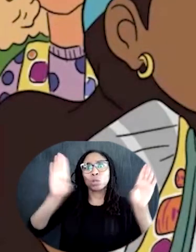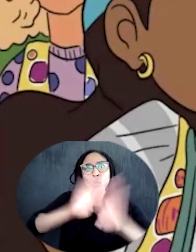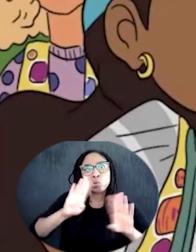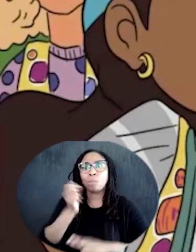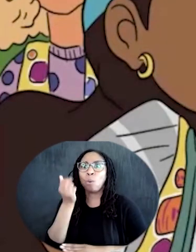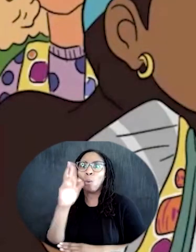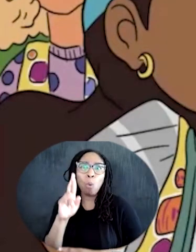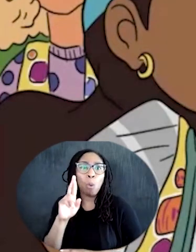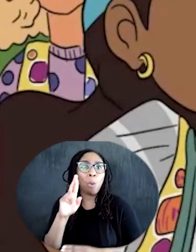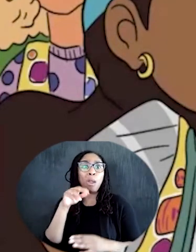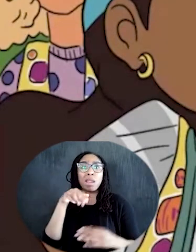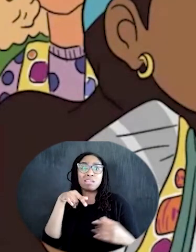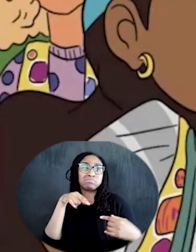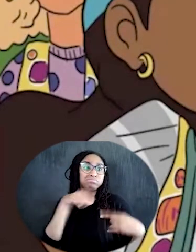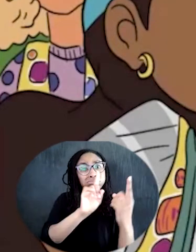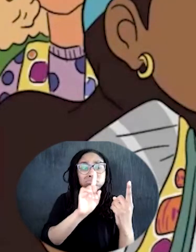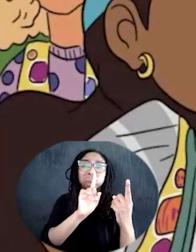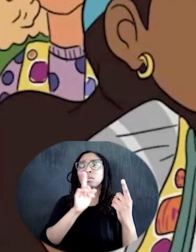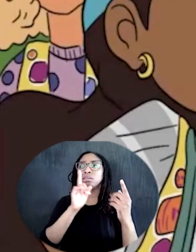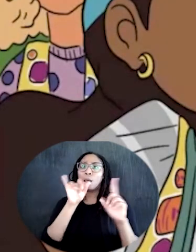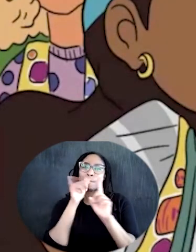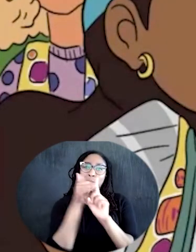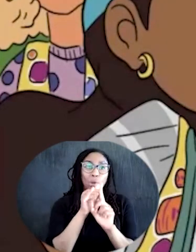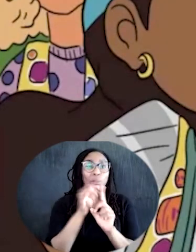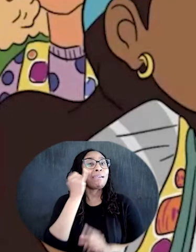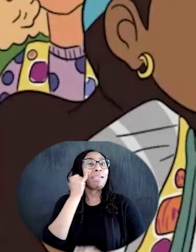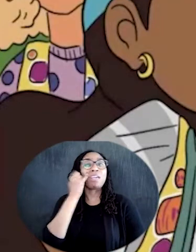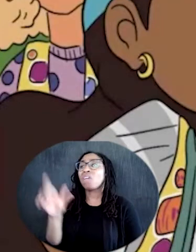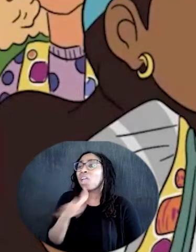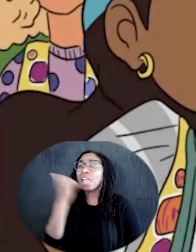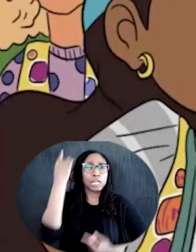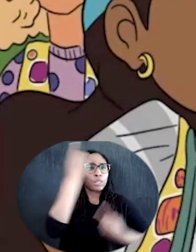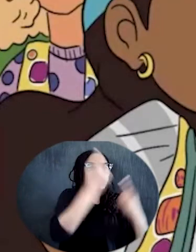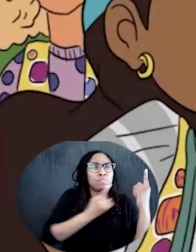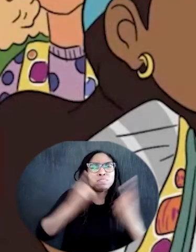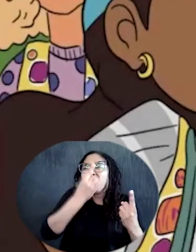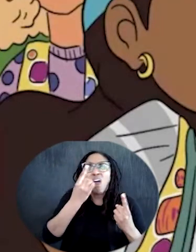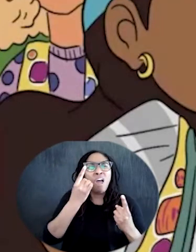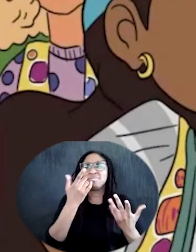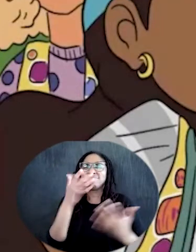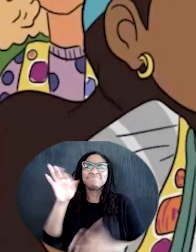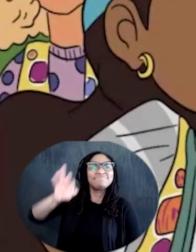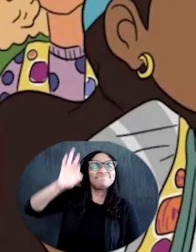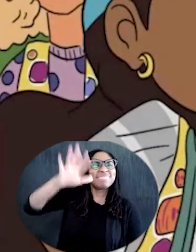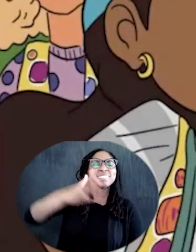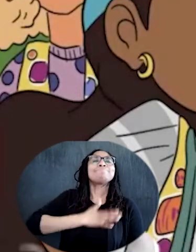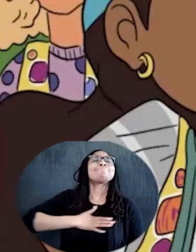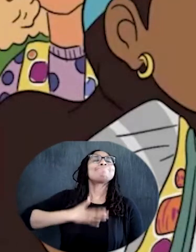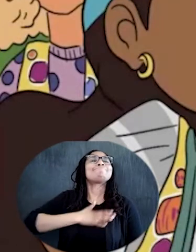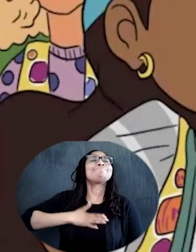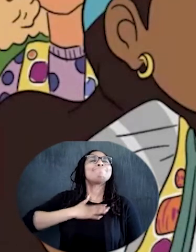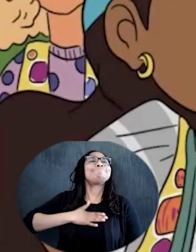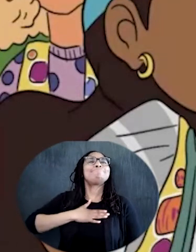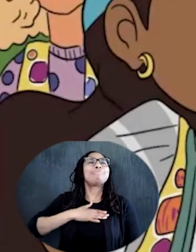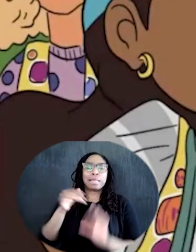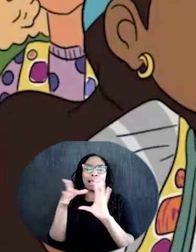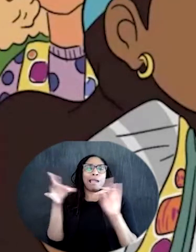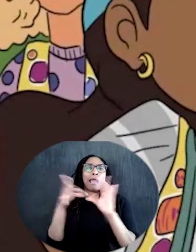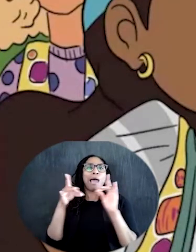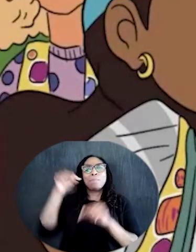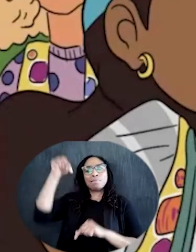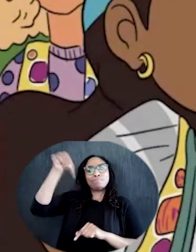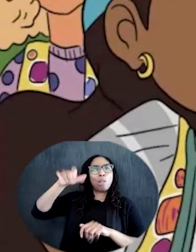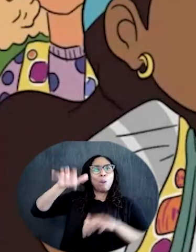a bully. If you have any thoughts or tips to share, please put them in the